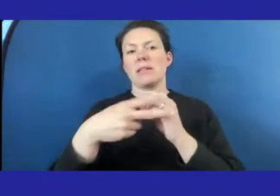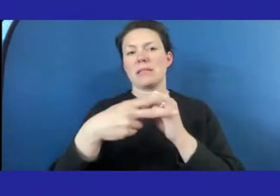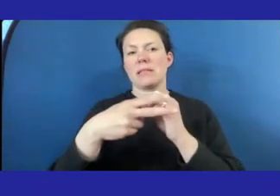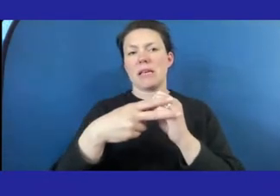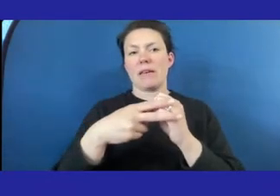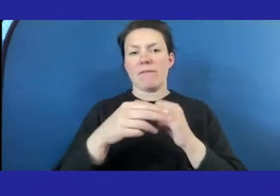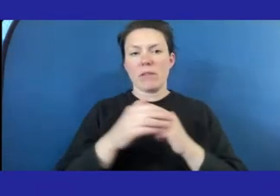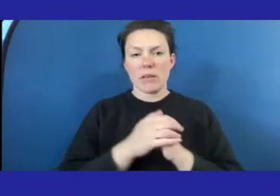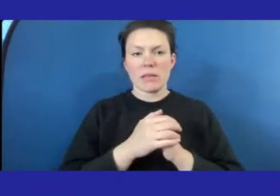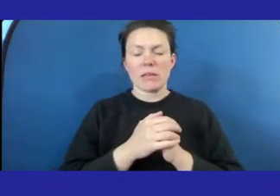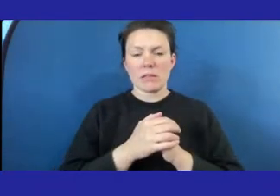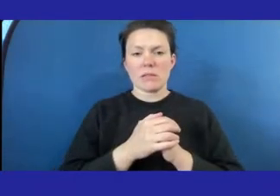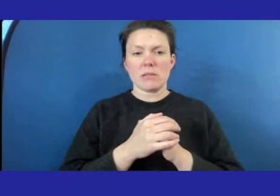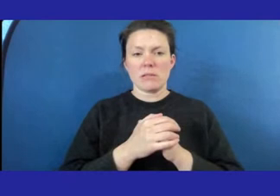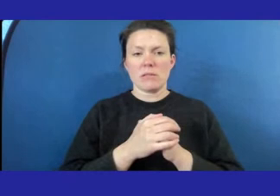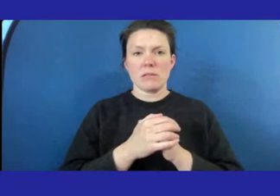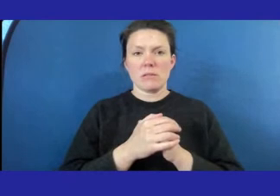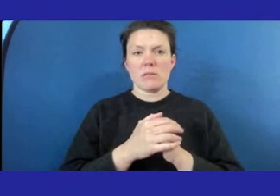goals John just laid out.